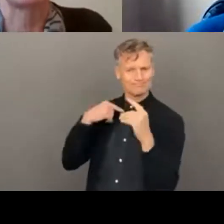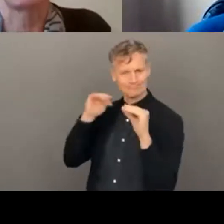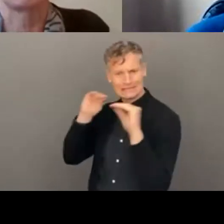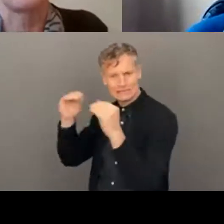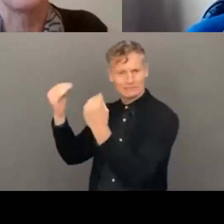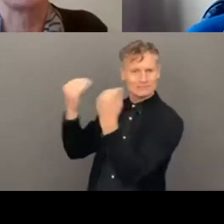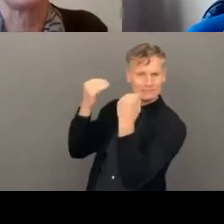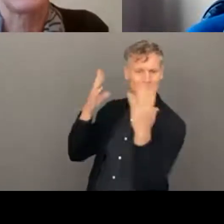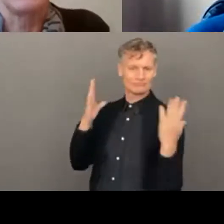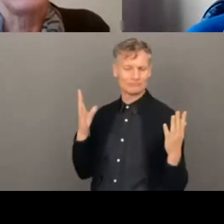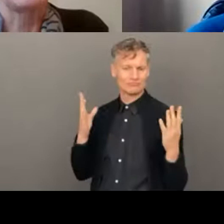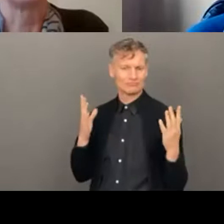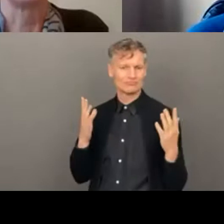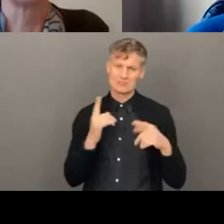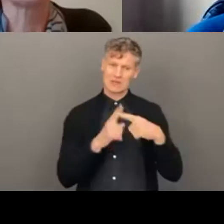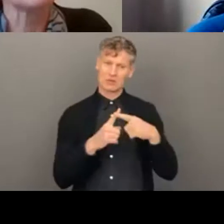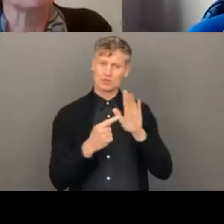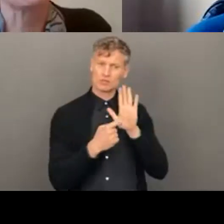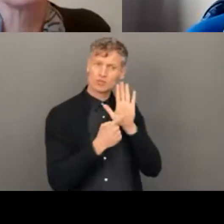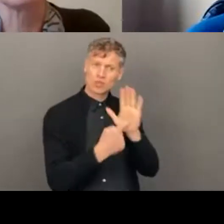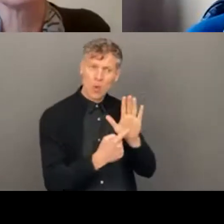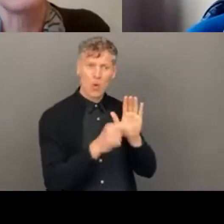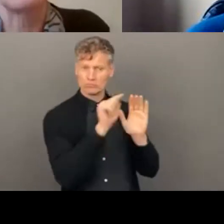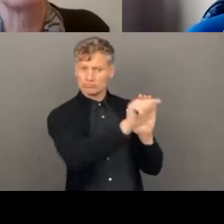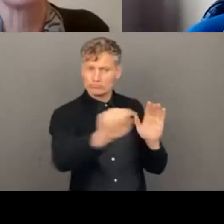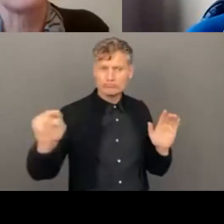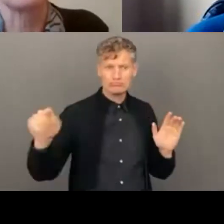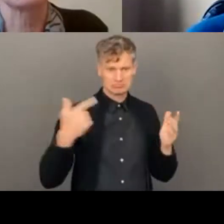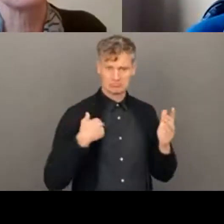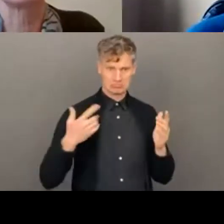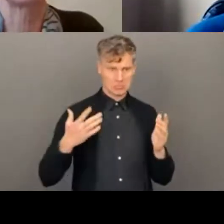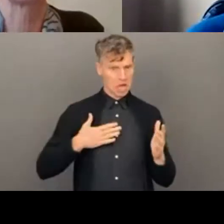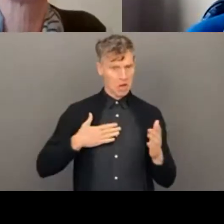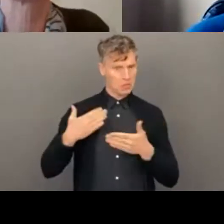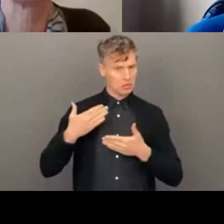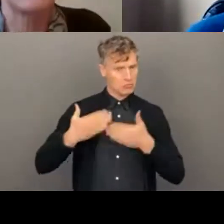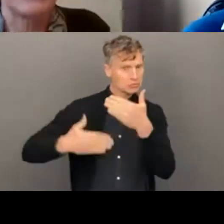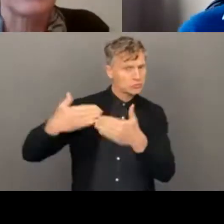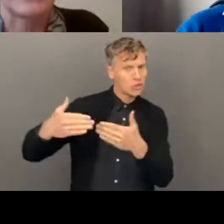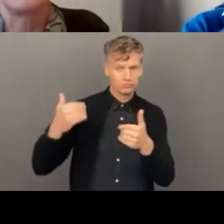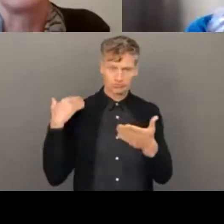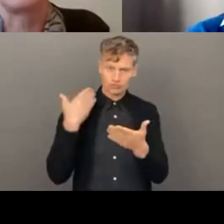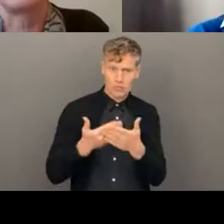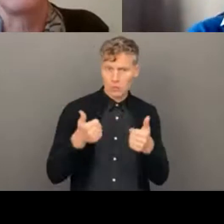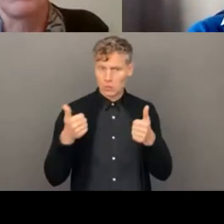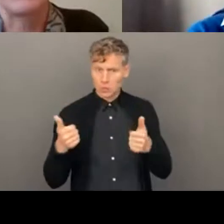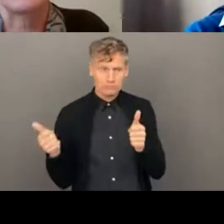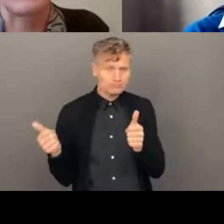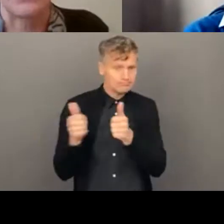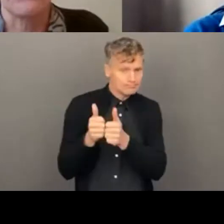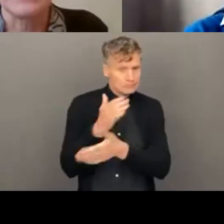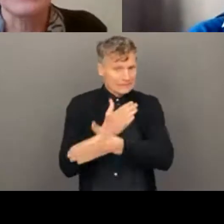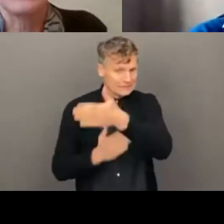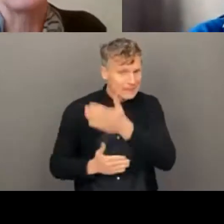in your work. It's really important to ensure that accessibility will